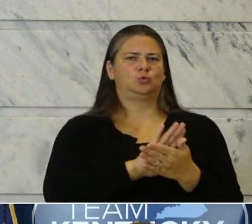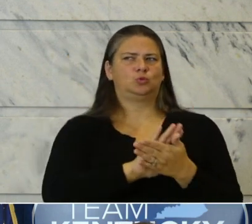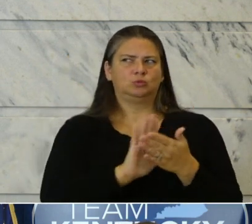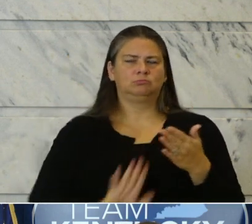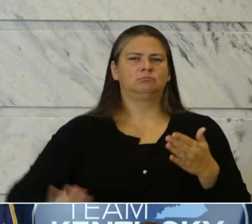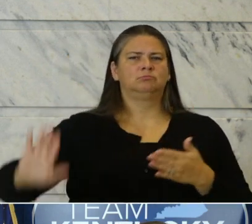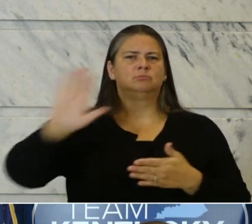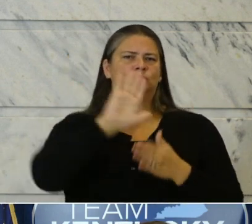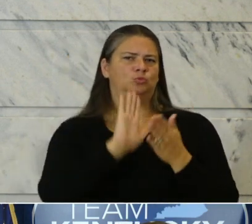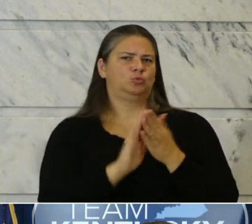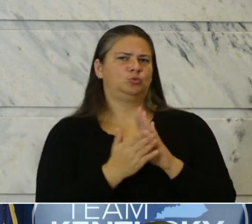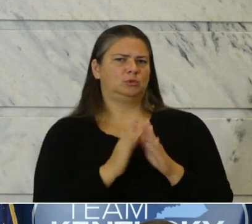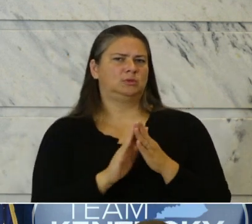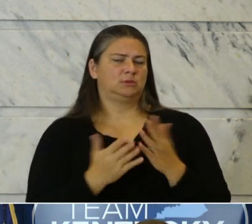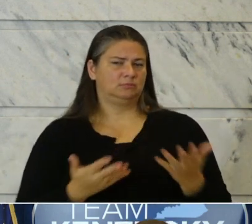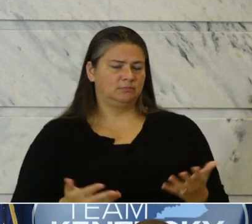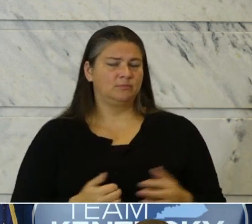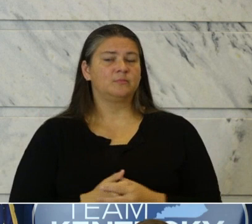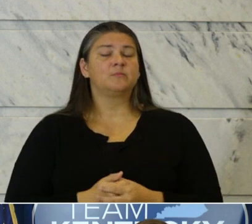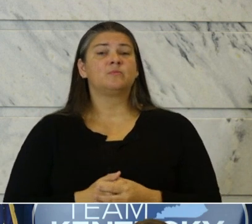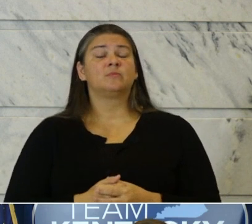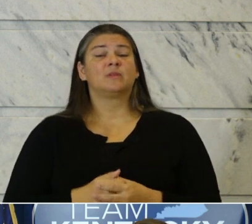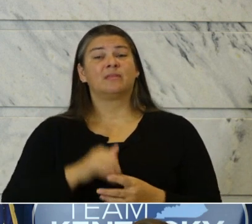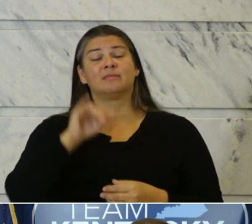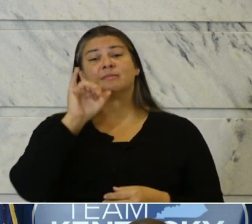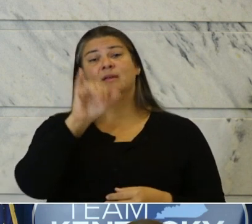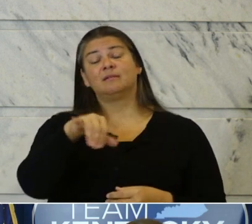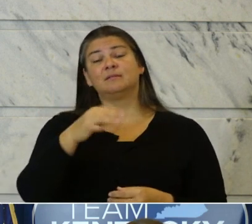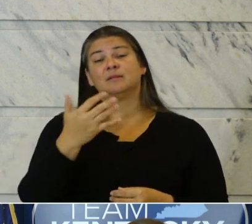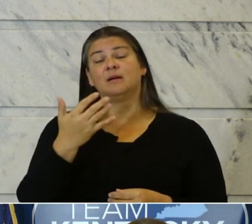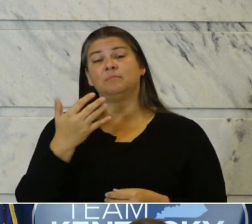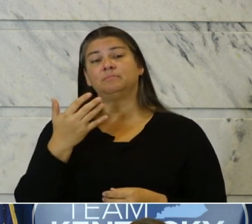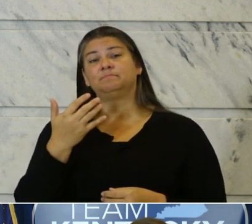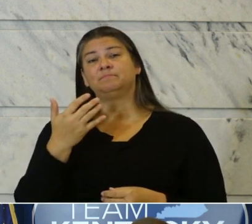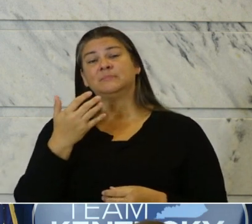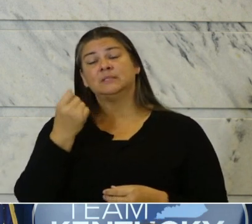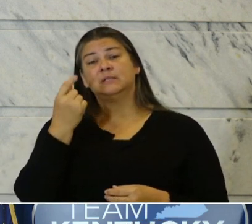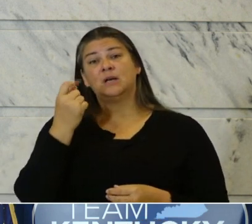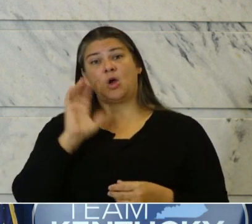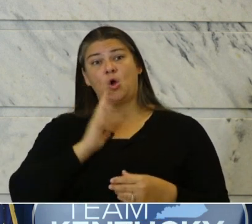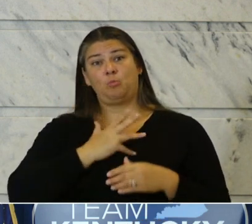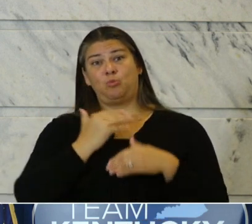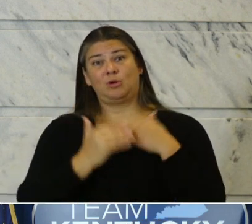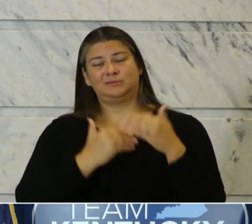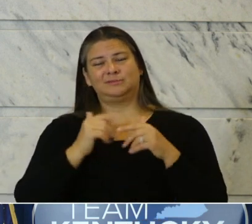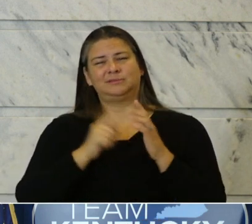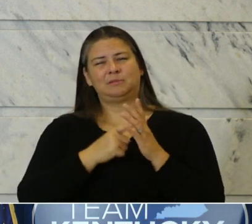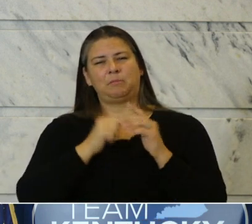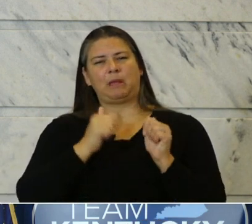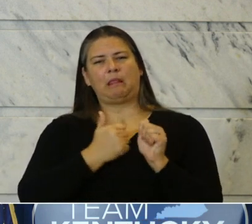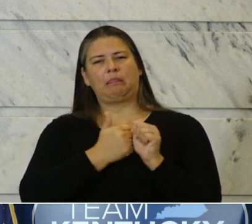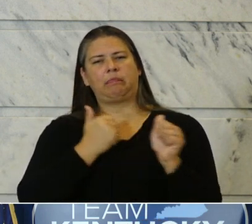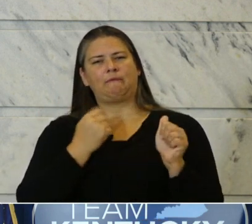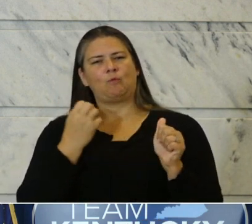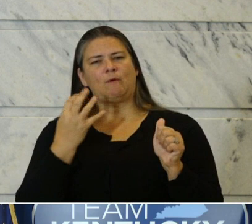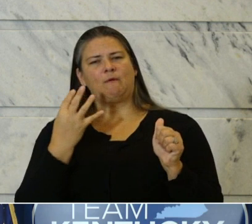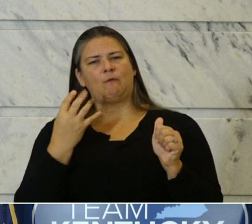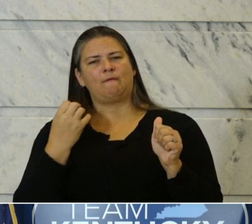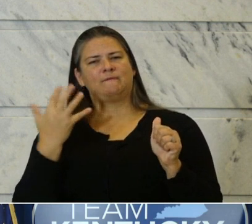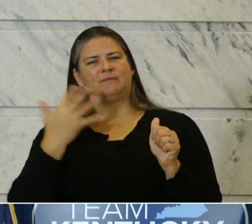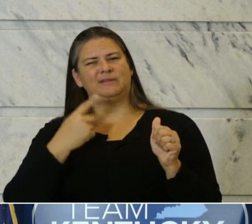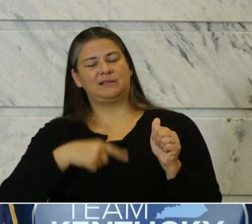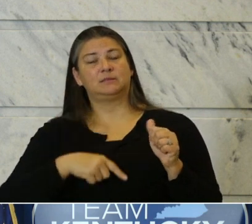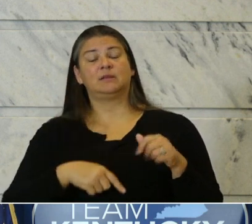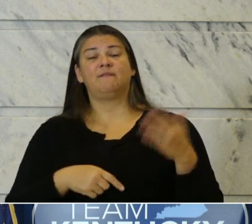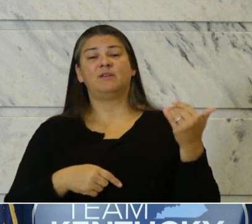community. And this is after it's gone through our process, which can lag 4 or 5 days. 15 new students, 14